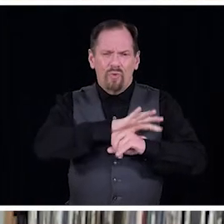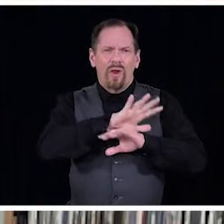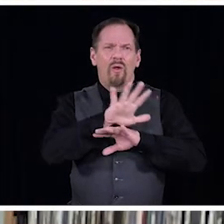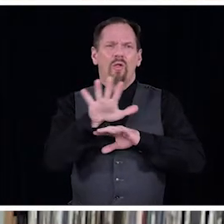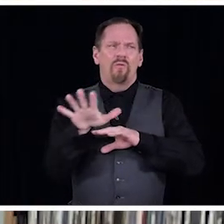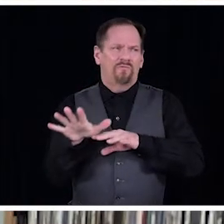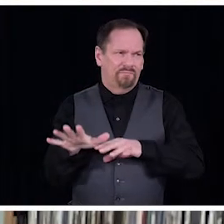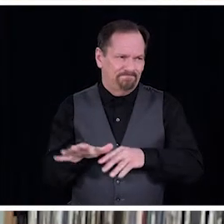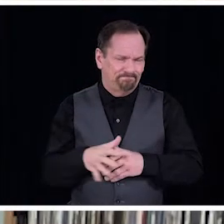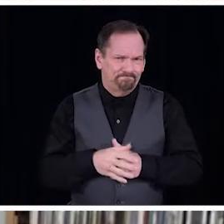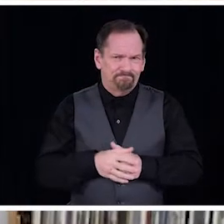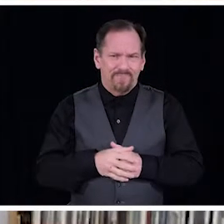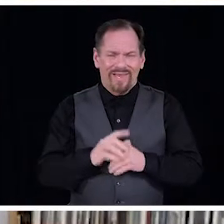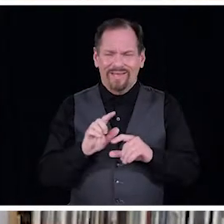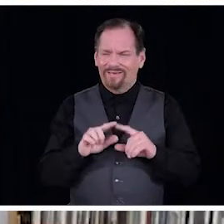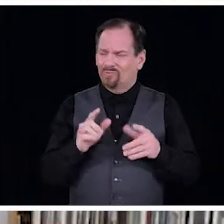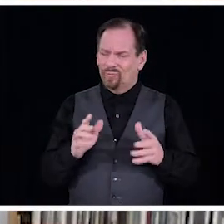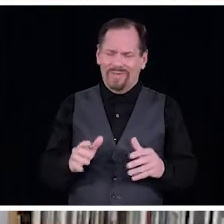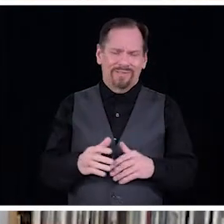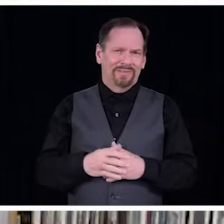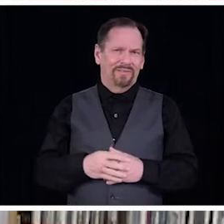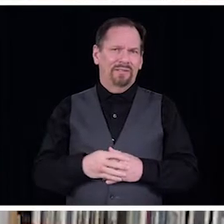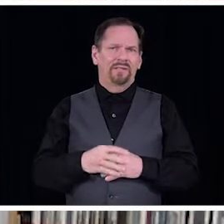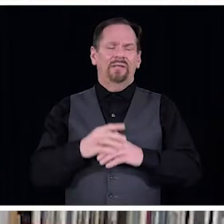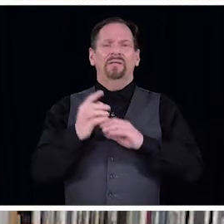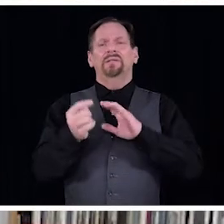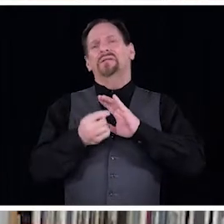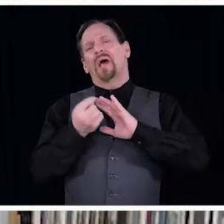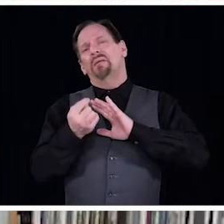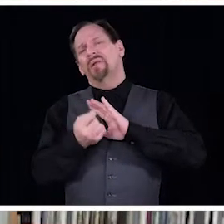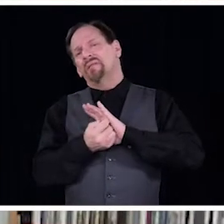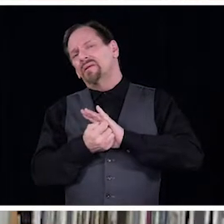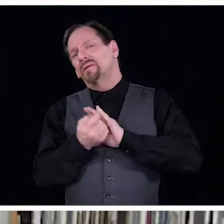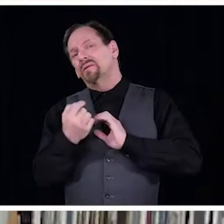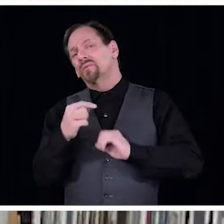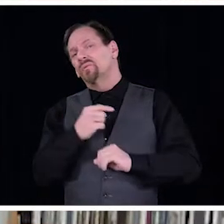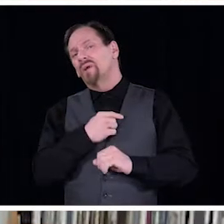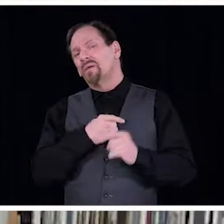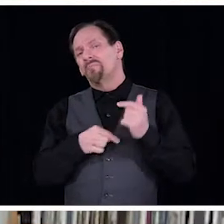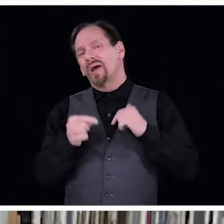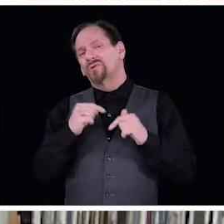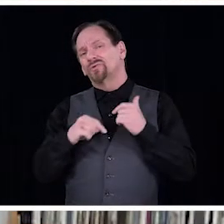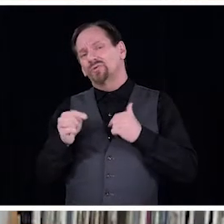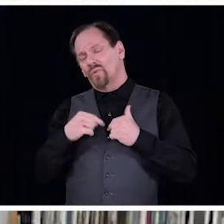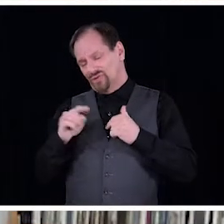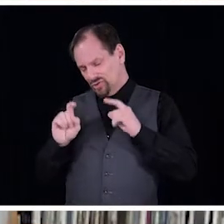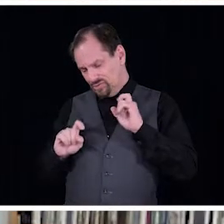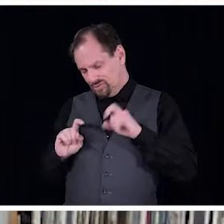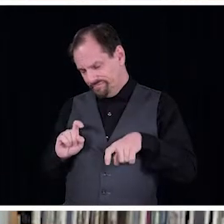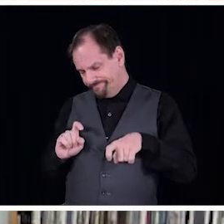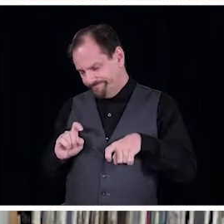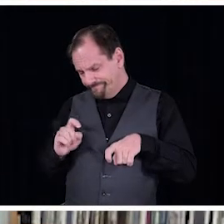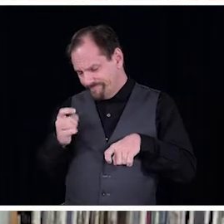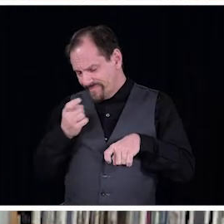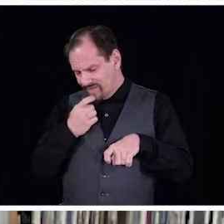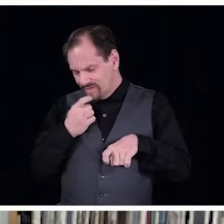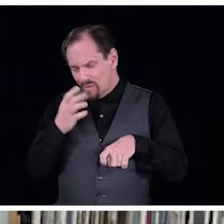forms. At times like these, we are thrown back on fundamental questions about the nature and